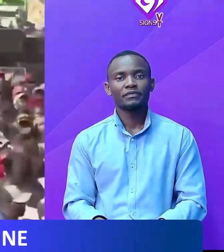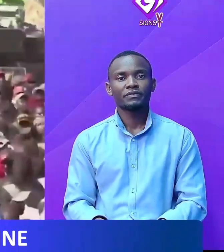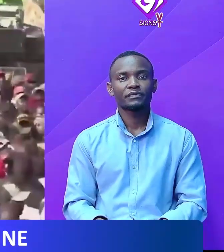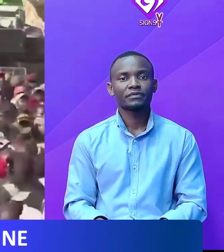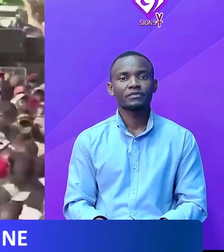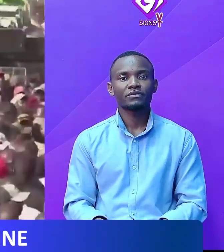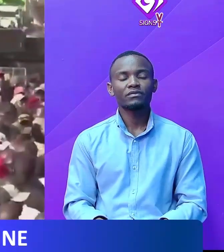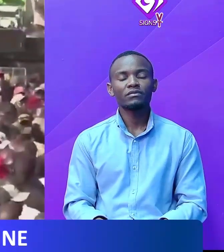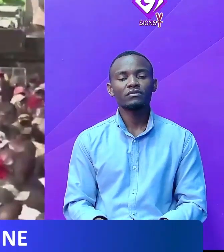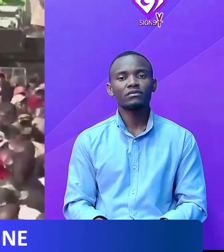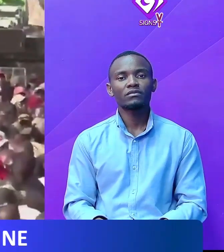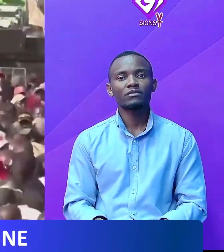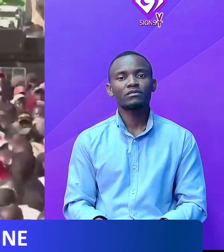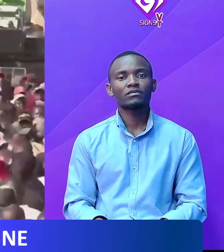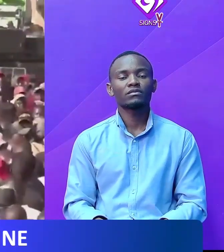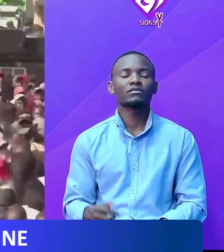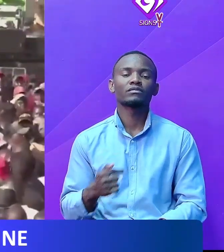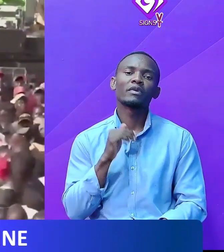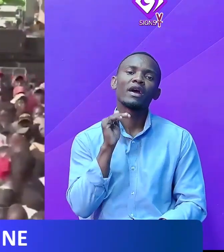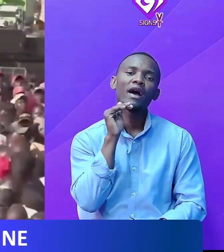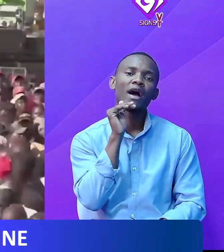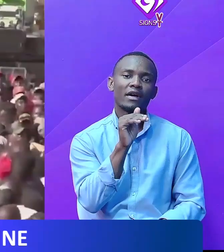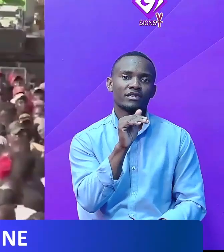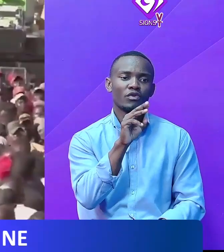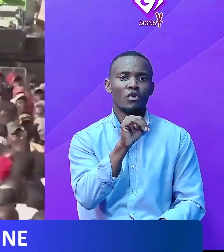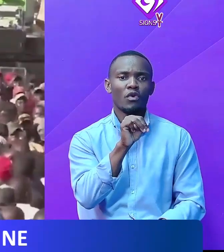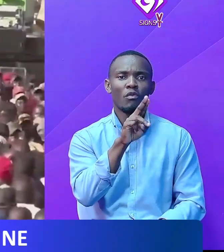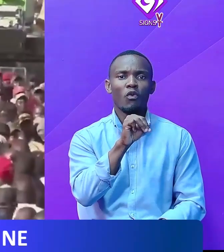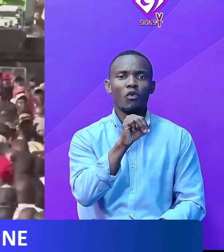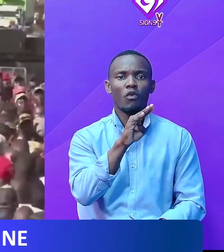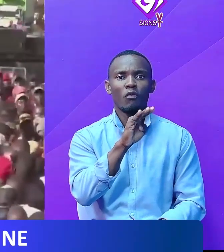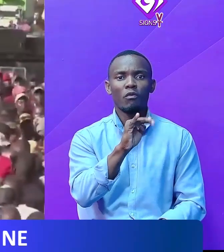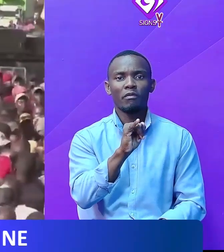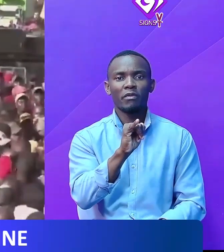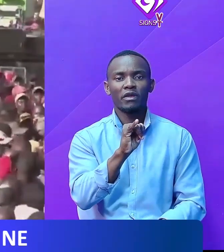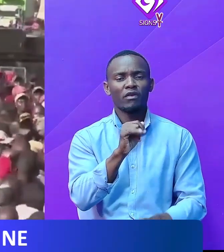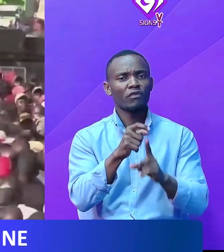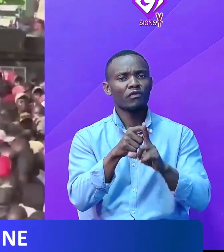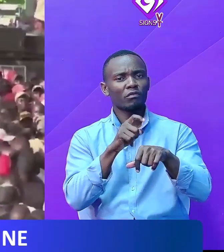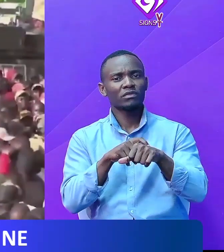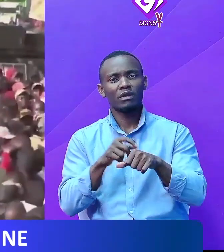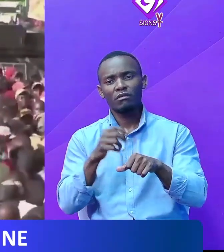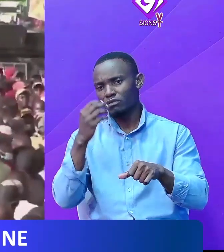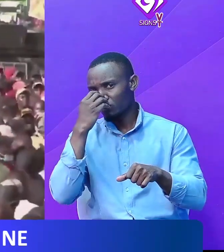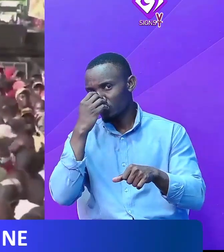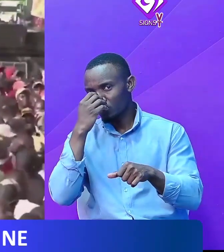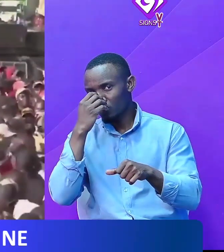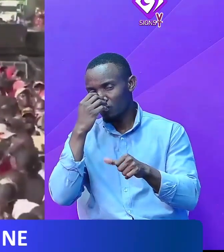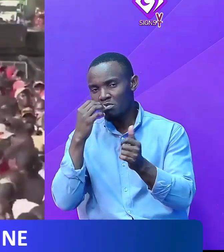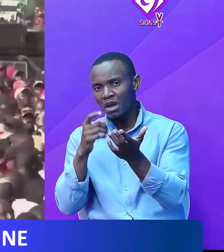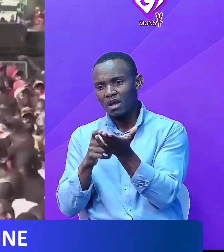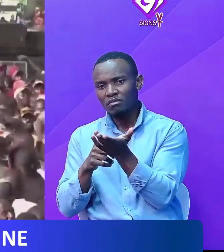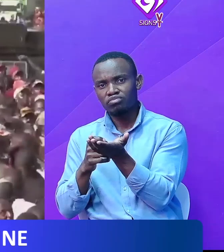Mimi nakuuliza wewe Mombi, tangu Kasongo alete mchele kutoka Pakistan ndio watu wa